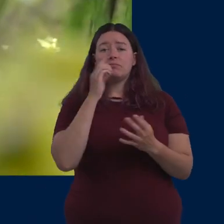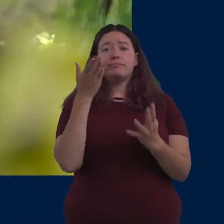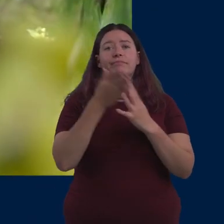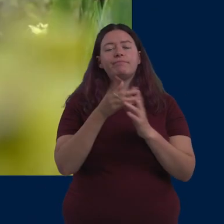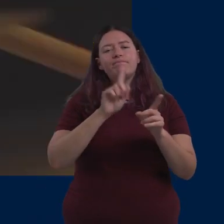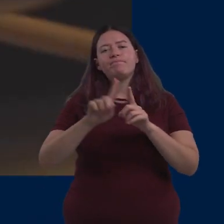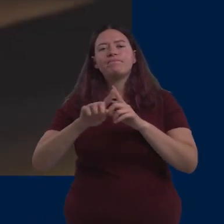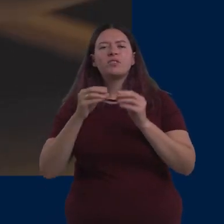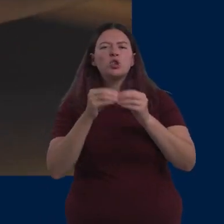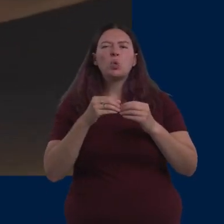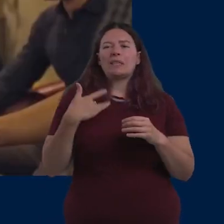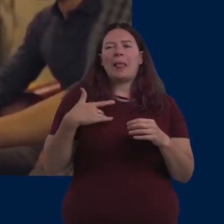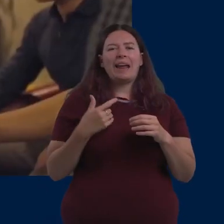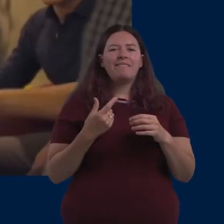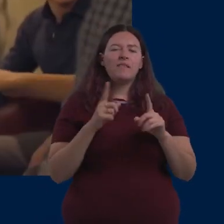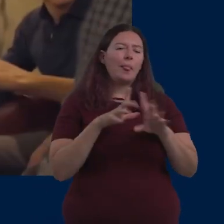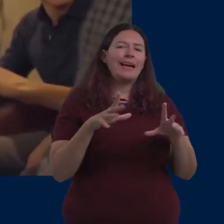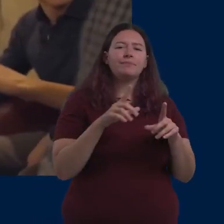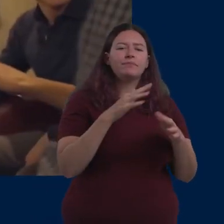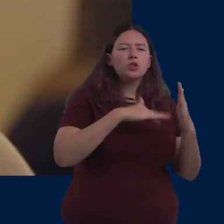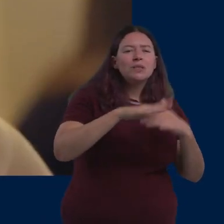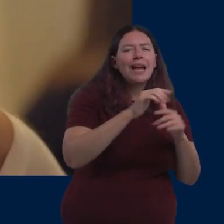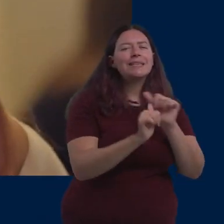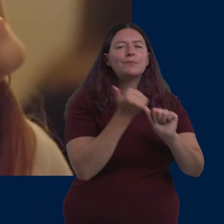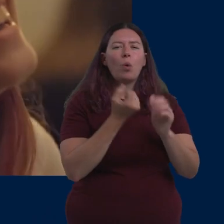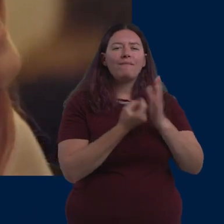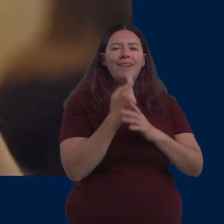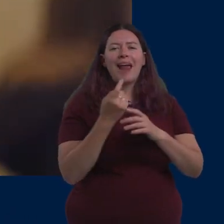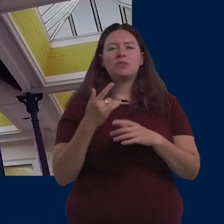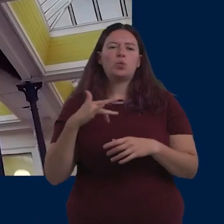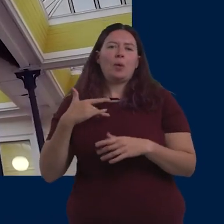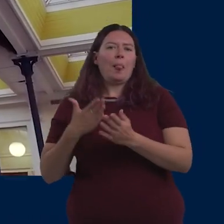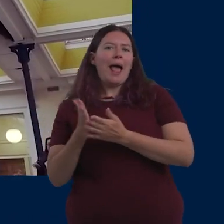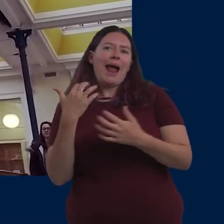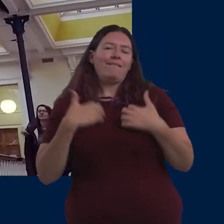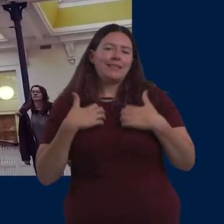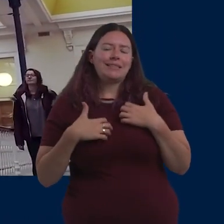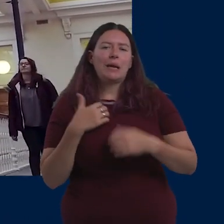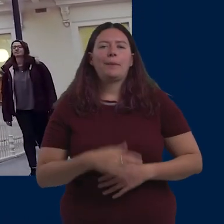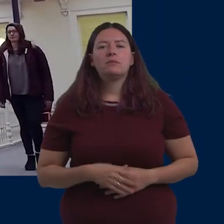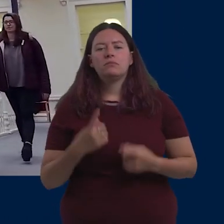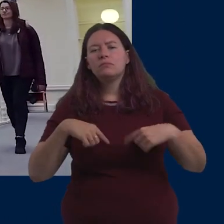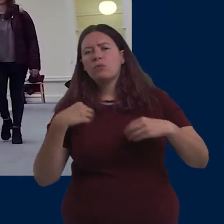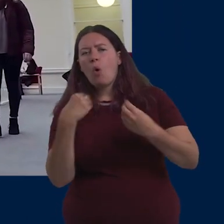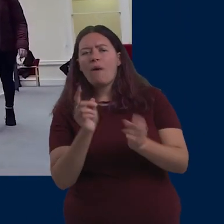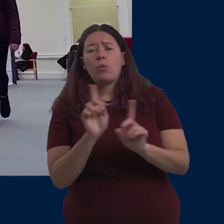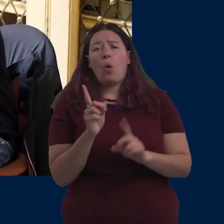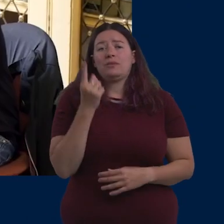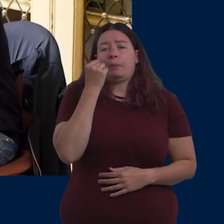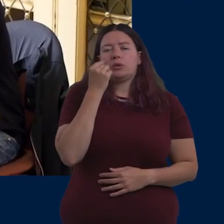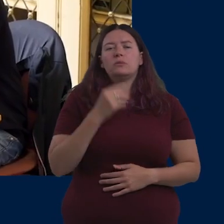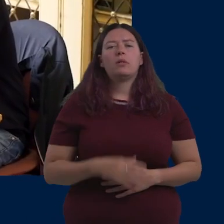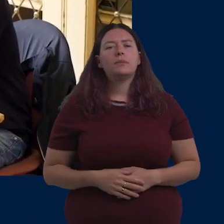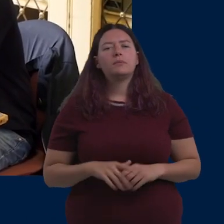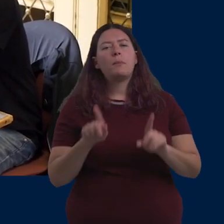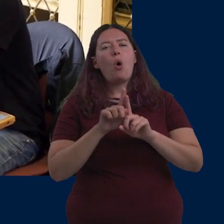has to offer, from society and sports events to live entertainment. We'll offer whatever is possible, and we'll always work to make